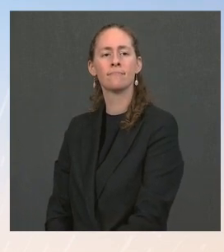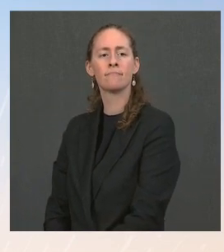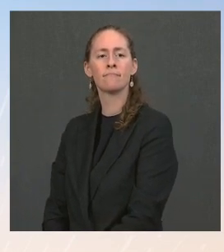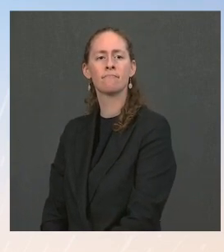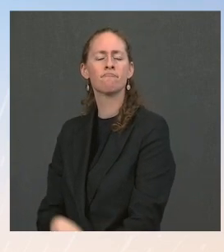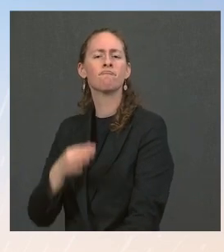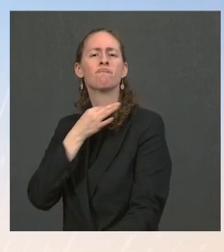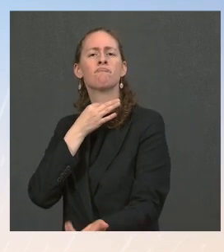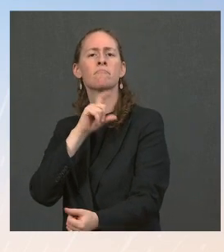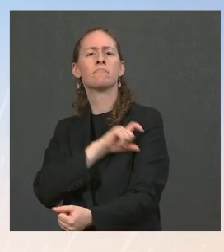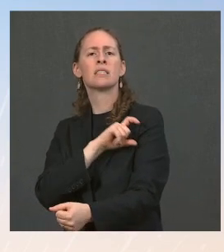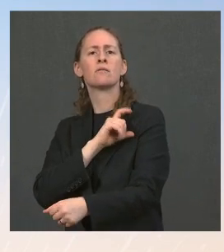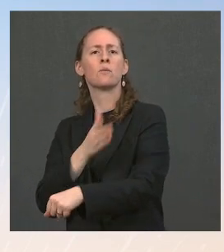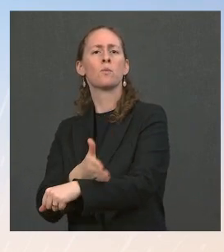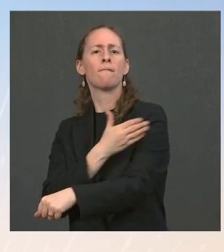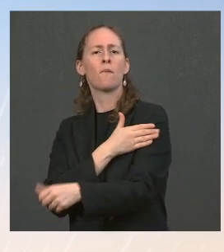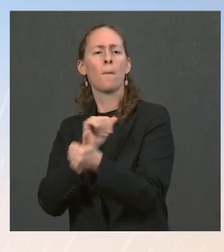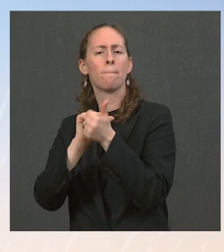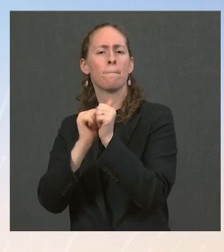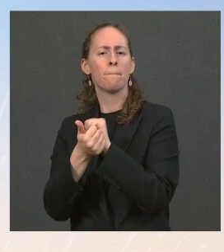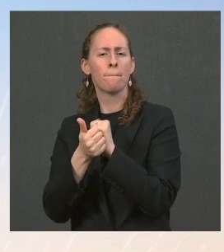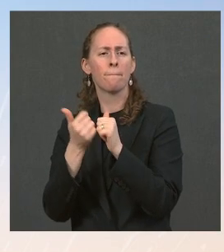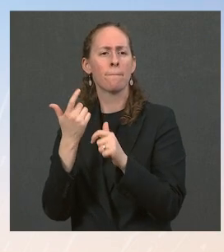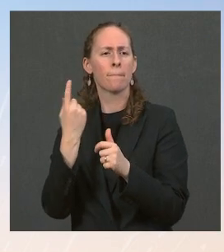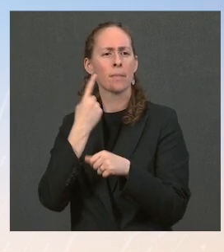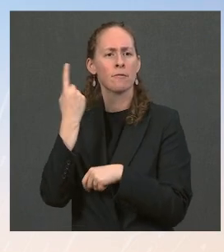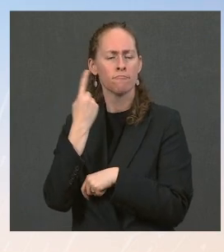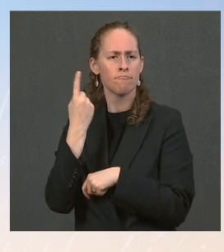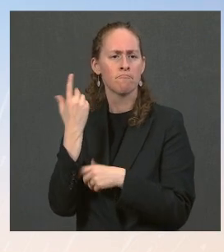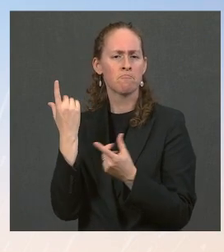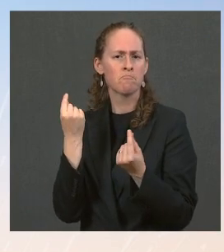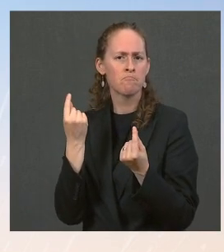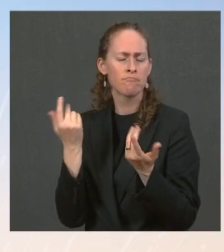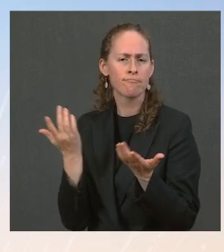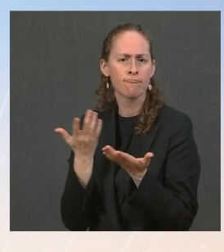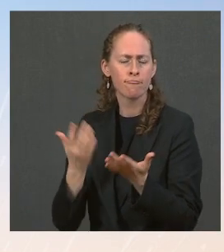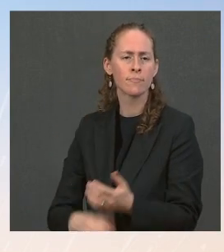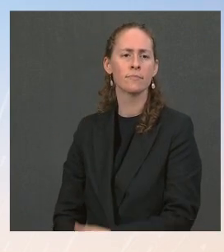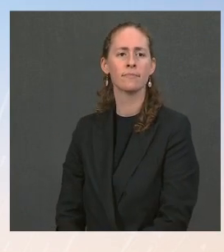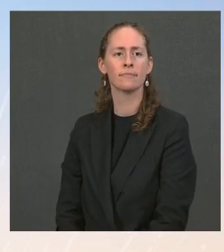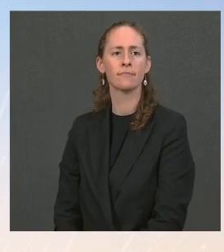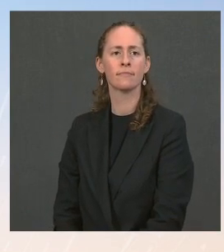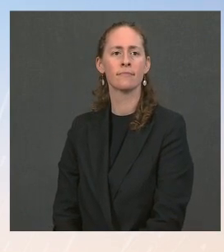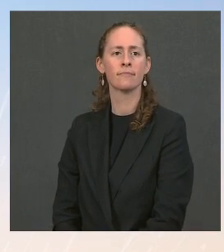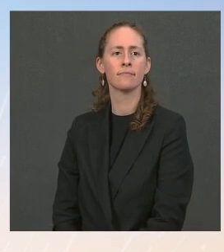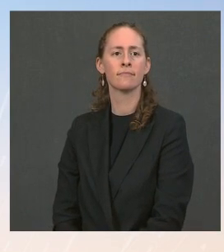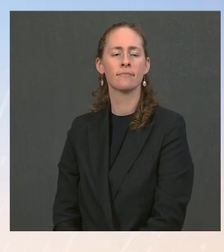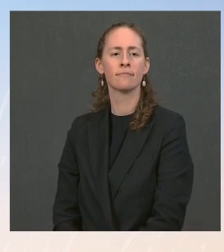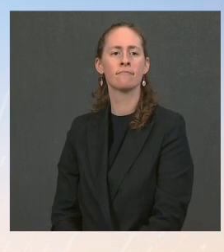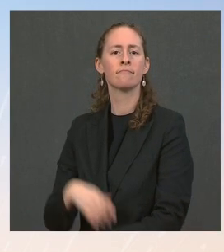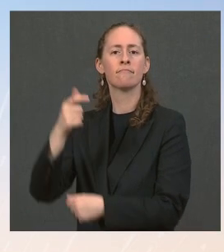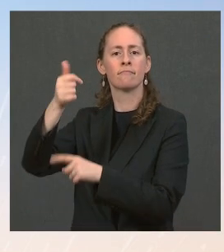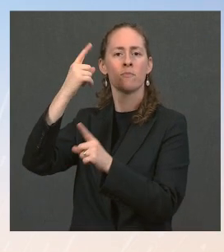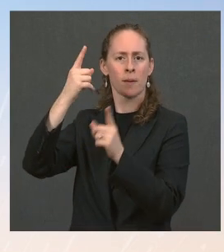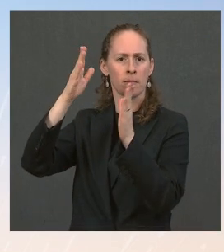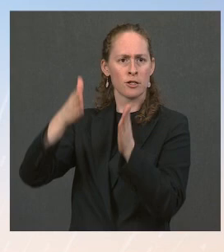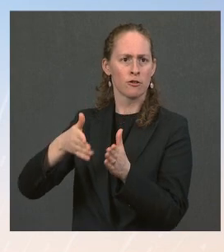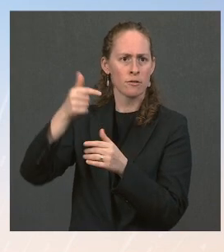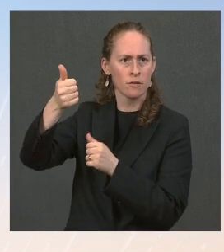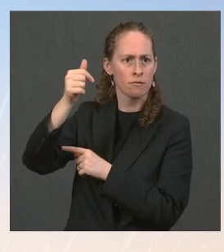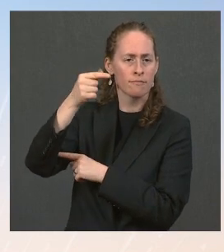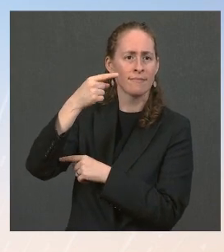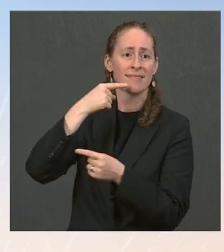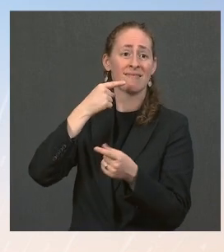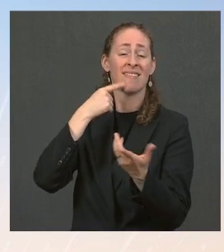Derek Johnson, NAACP president, said in reference to politicians that have really not helped in this effort, he said that they've chosen